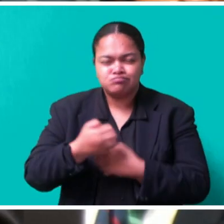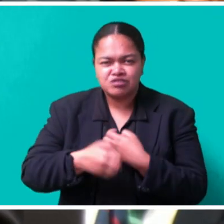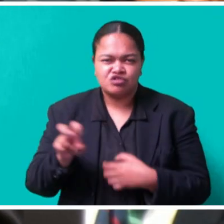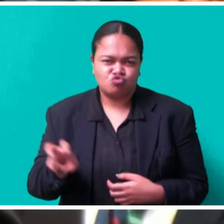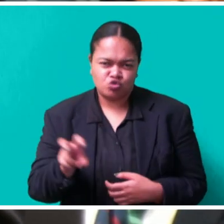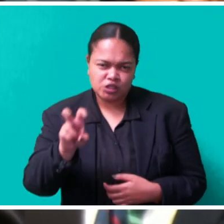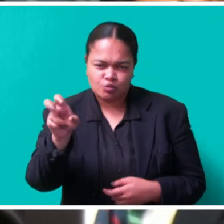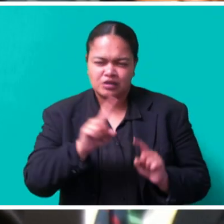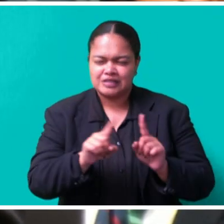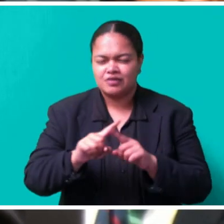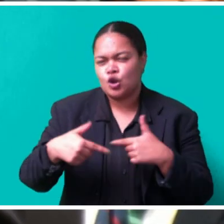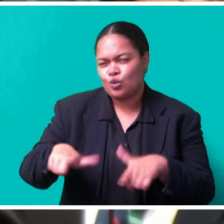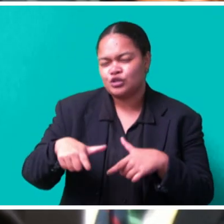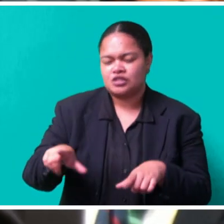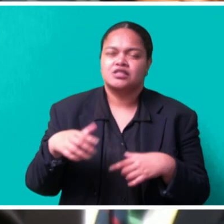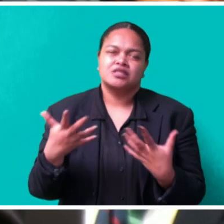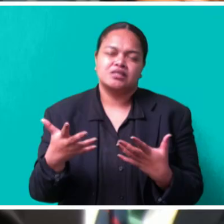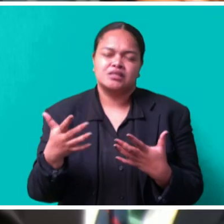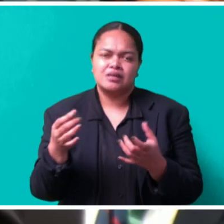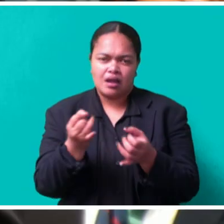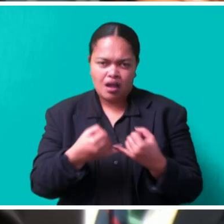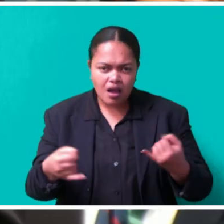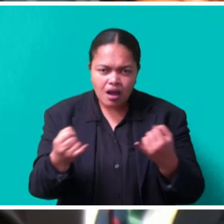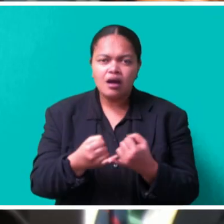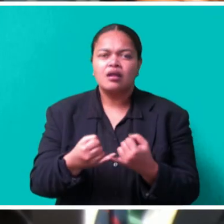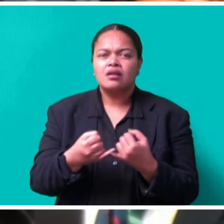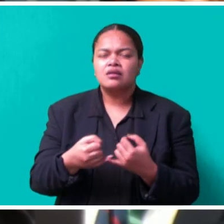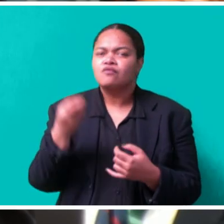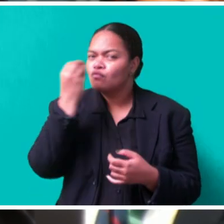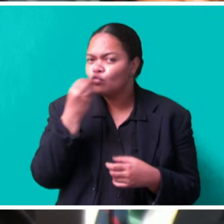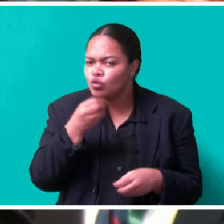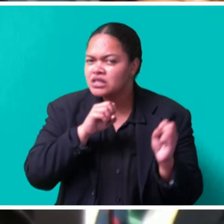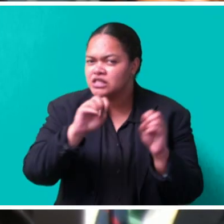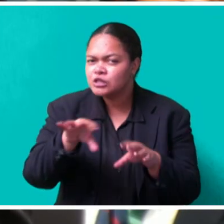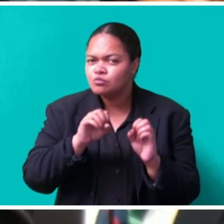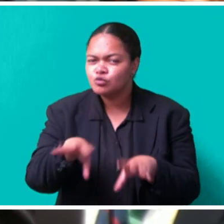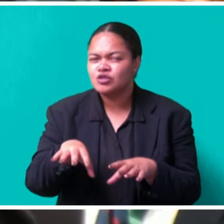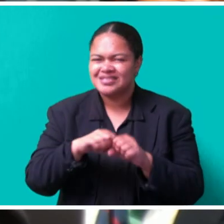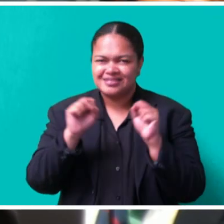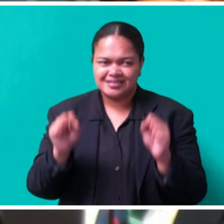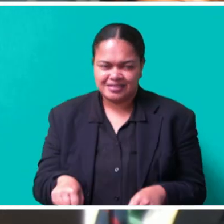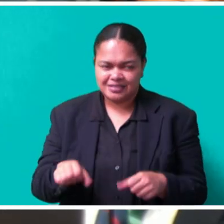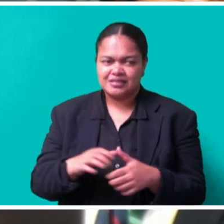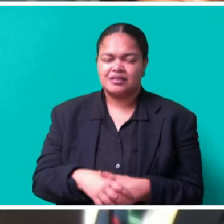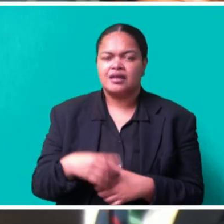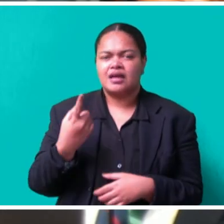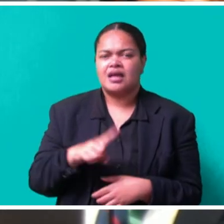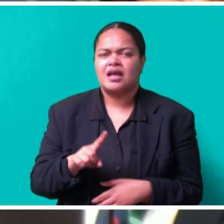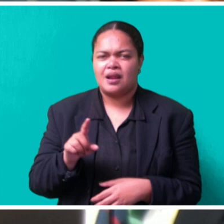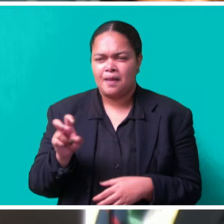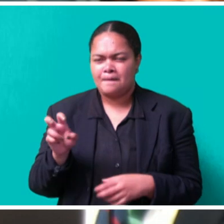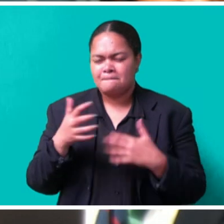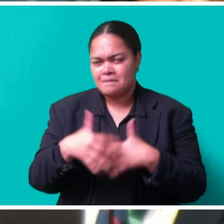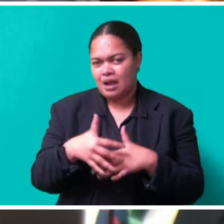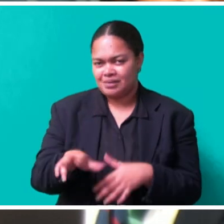logistics, maritime connectivity, food distribution system, and essential public services. Government